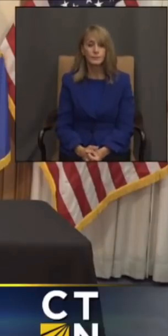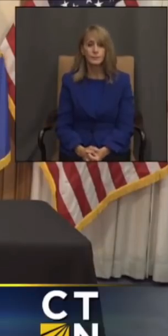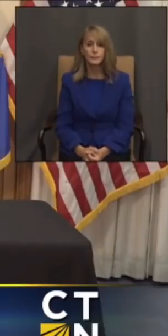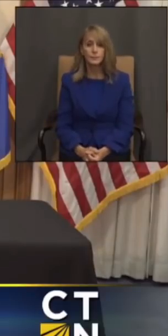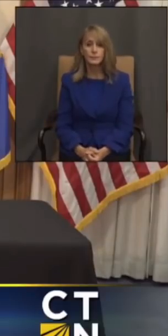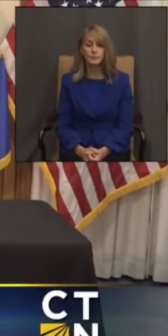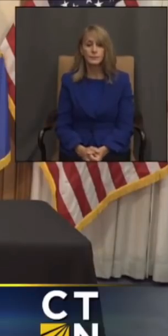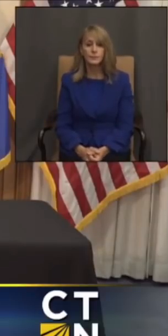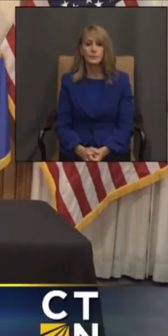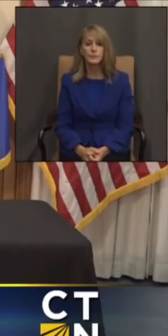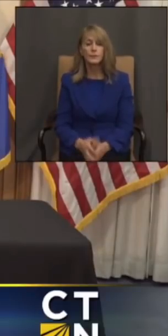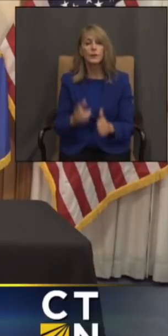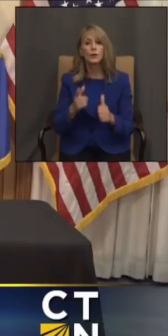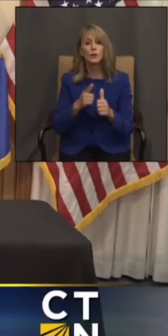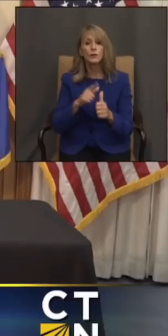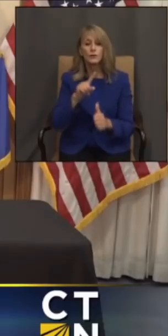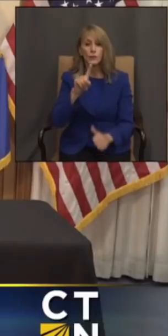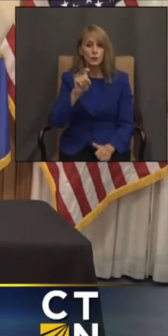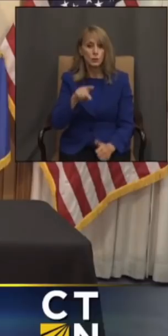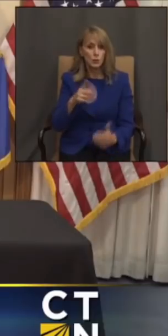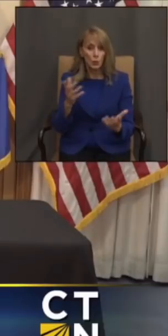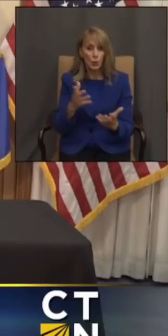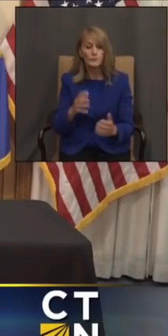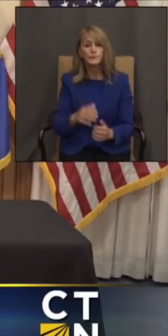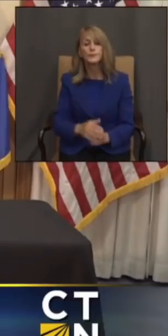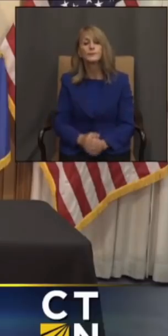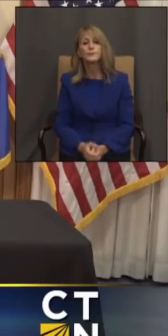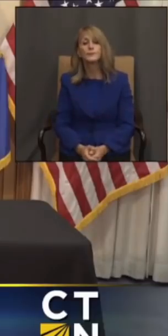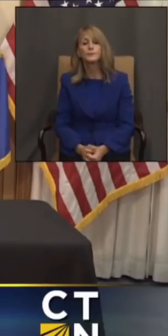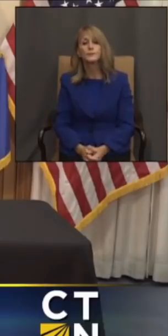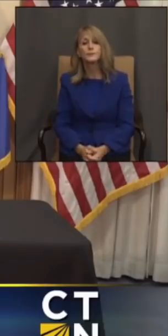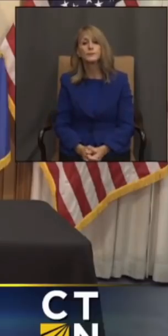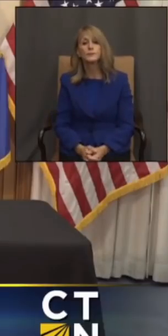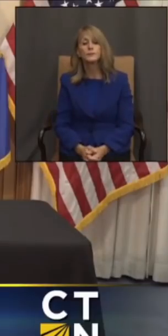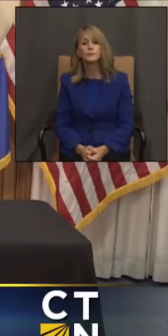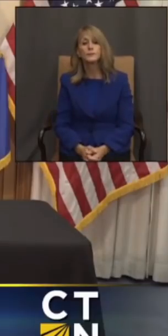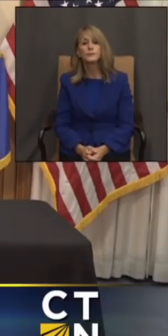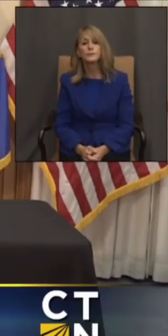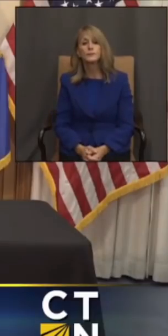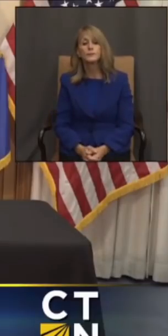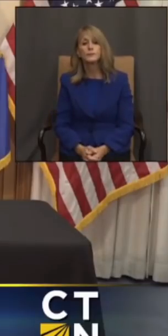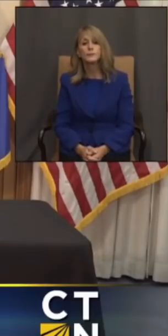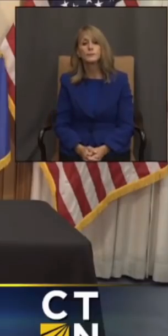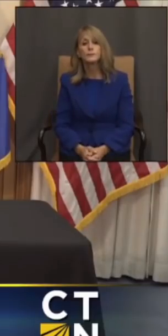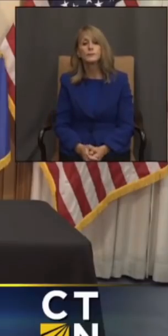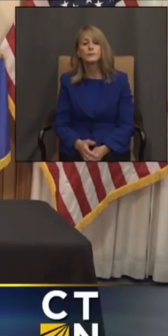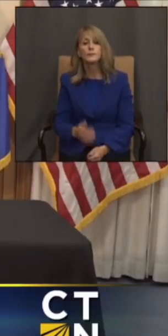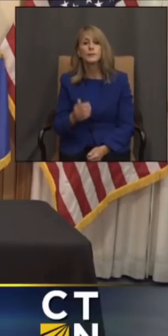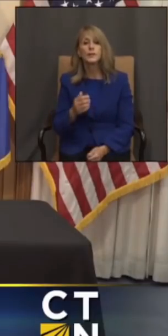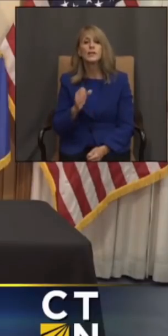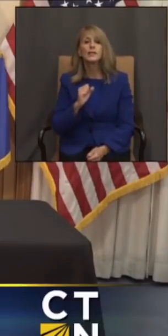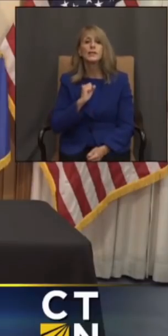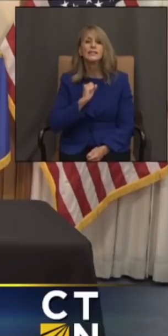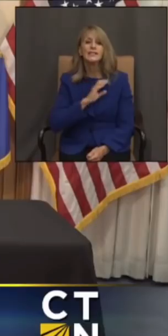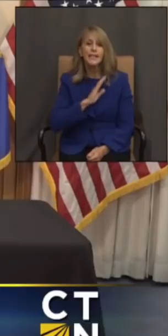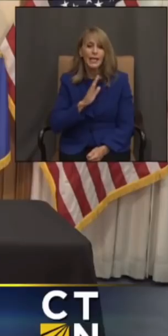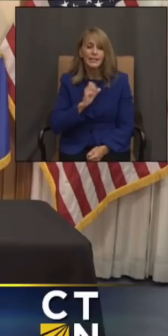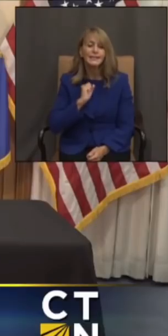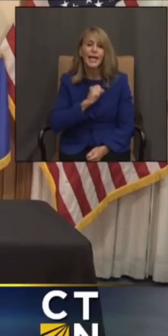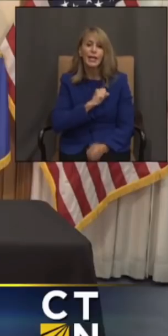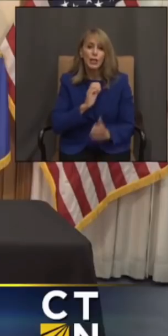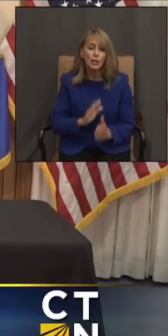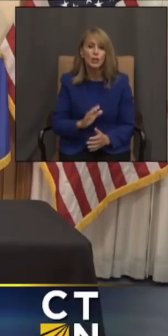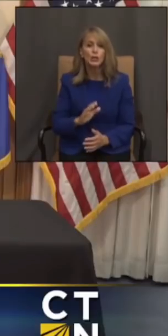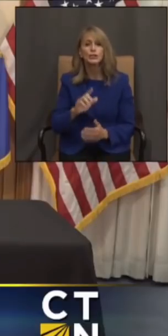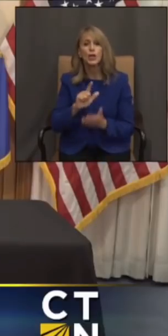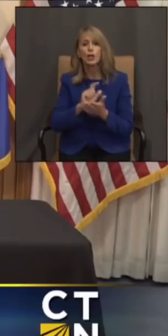Hi, Governor. My first question will actually be for you. There were some senators and lawmakers, they gathered at the Capitol yesterday to